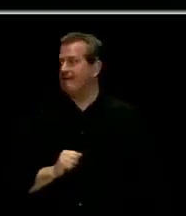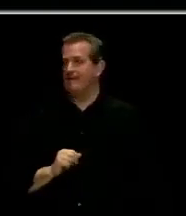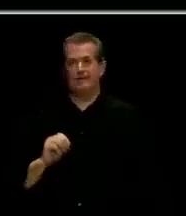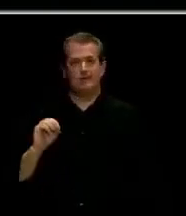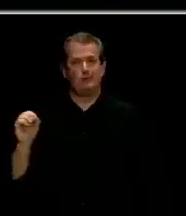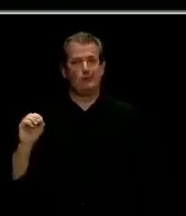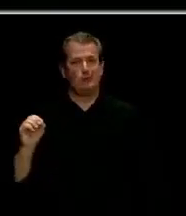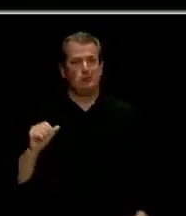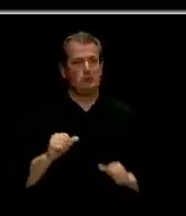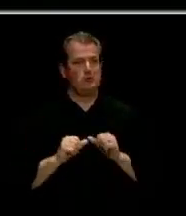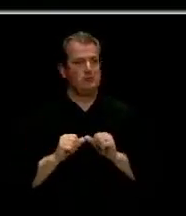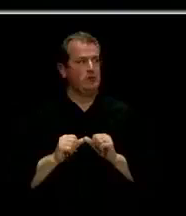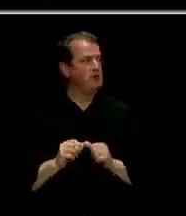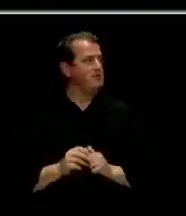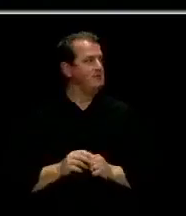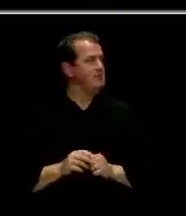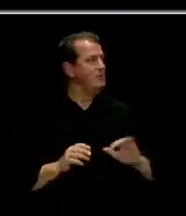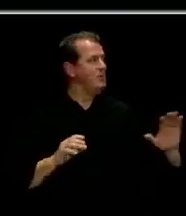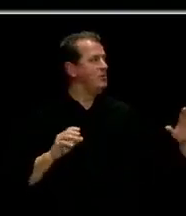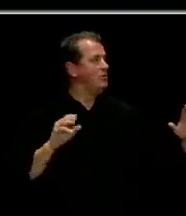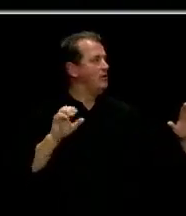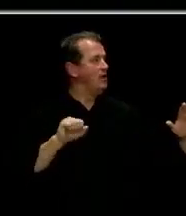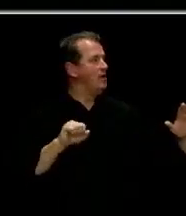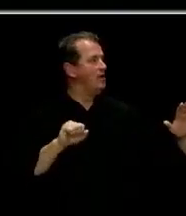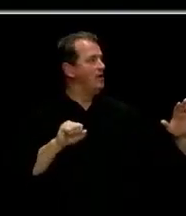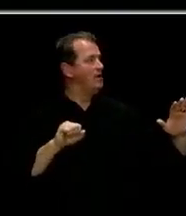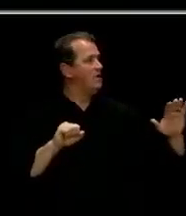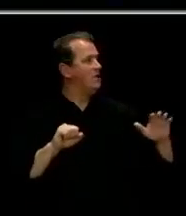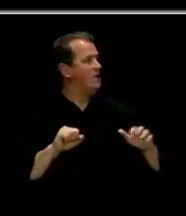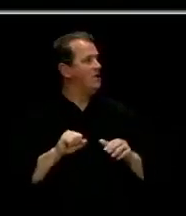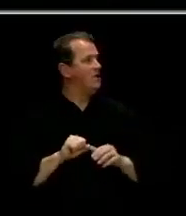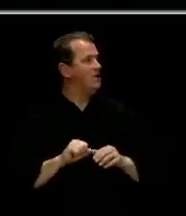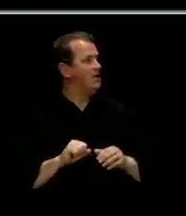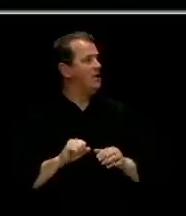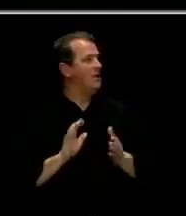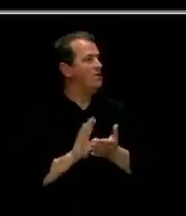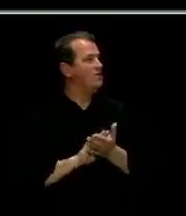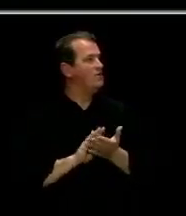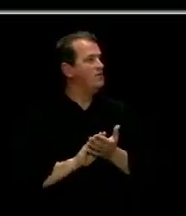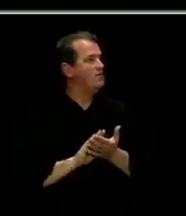No, we'll keep. You got it? Come on up.